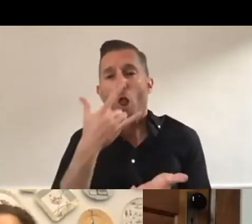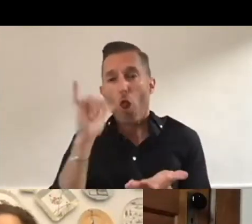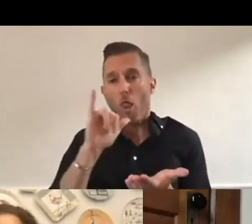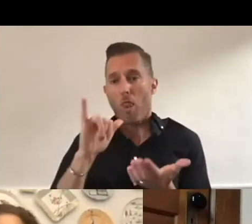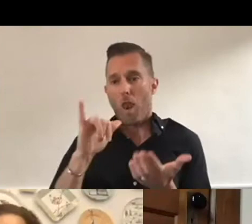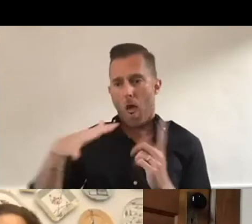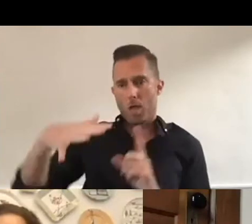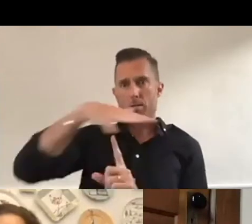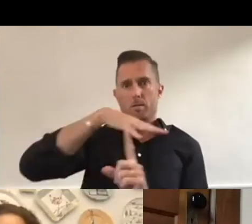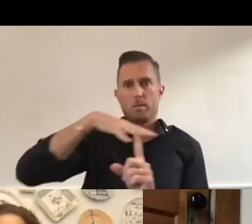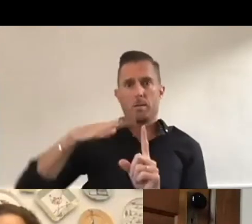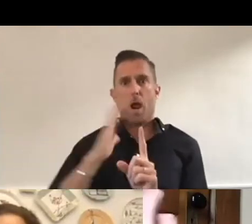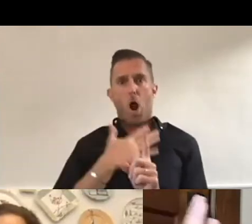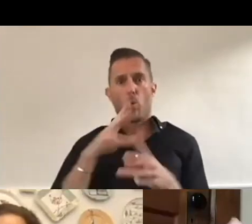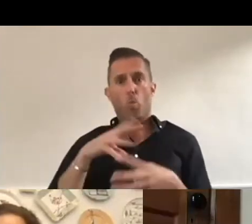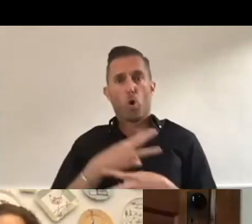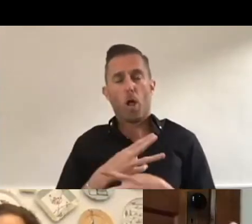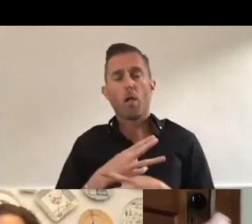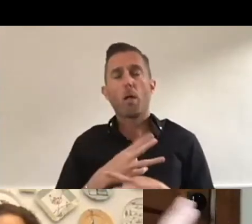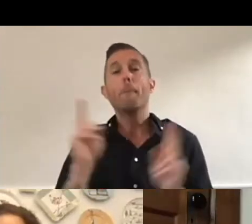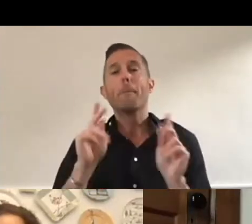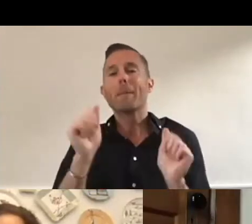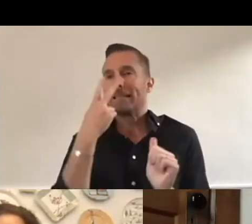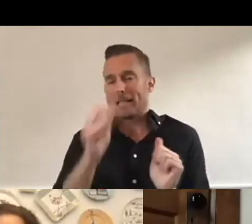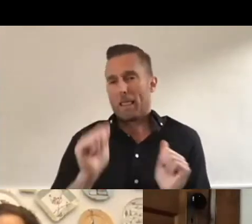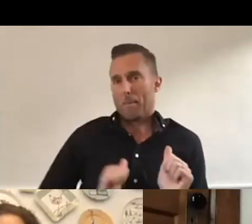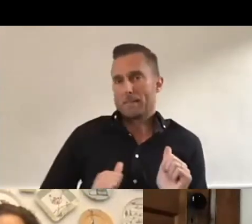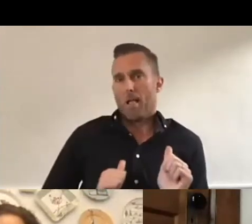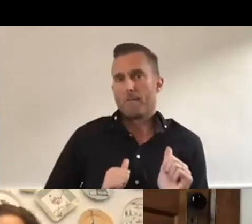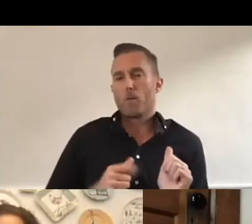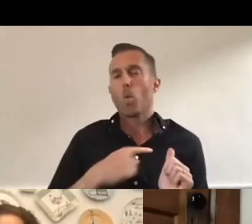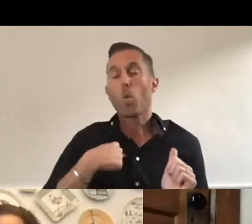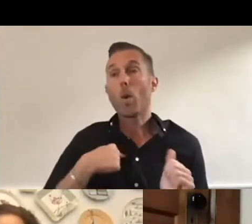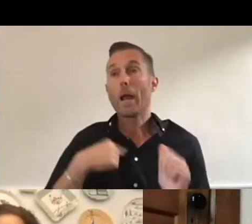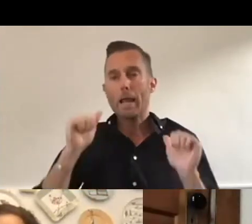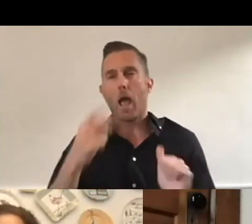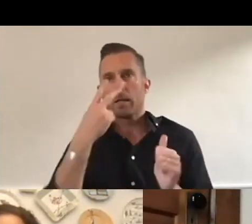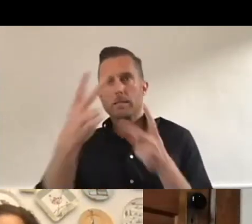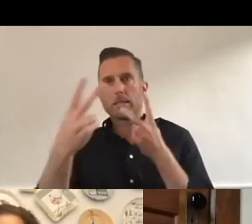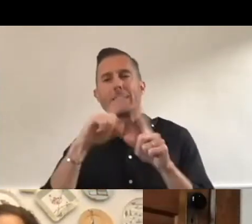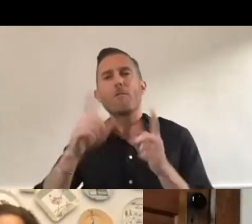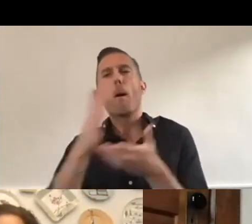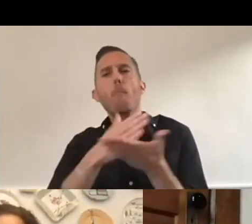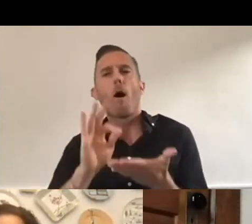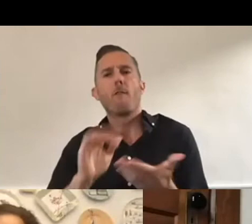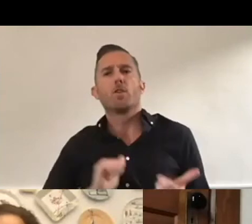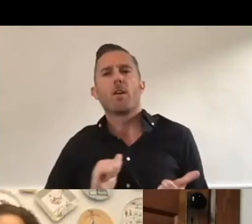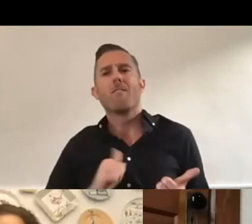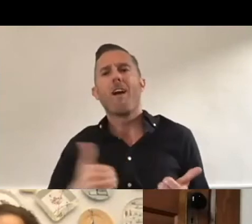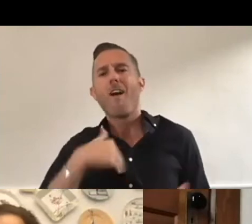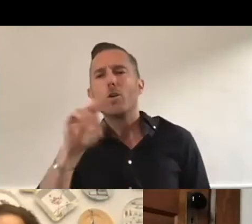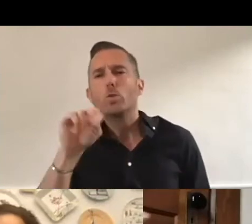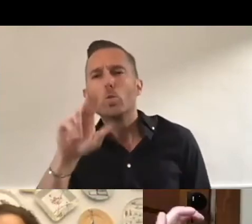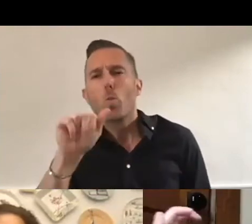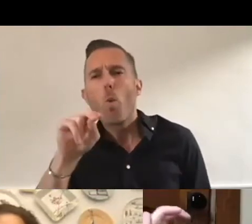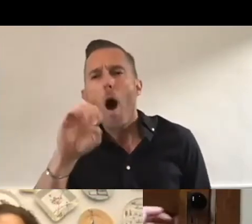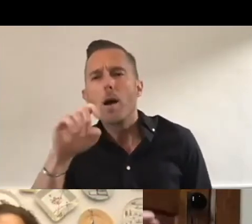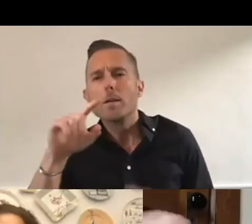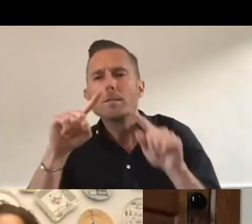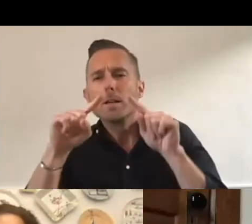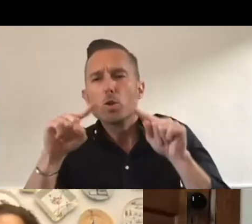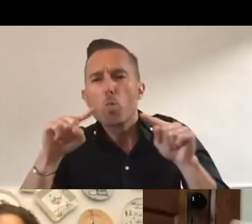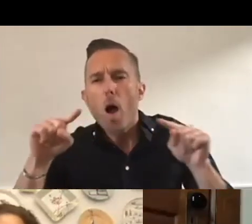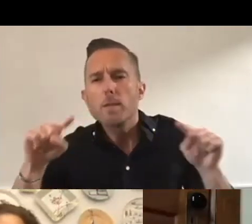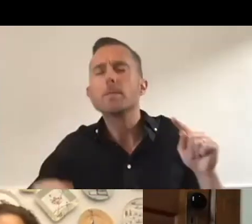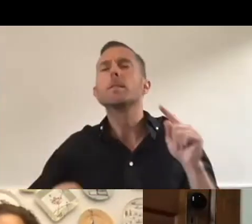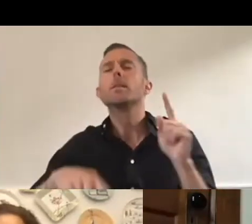us on television, people get to see themselves. We get to see different parts of ourselves. There's nuance, there's specificity. I wrote